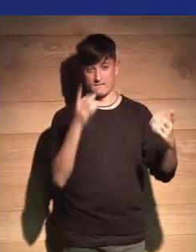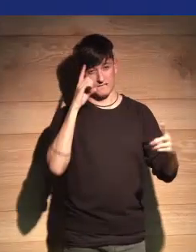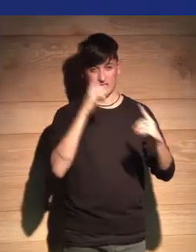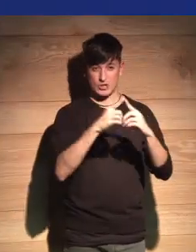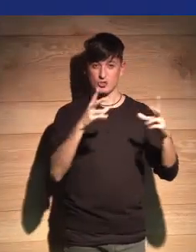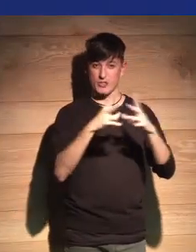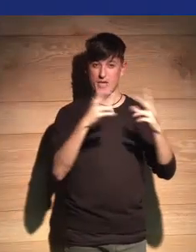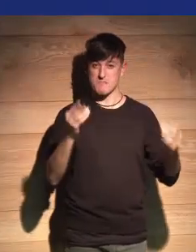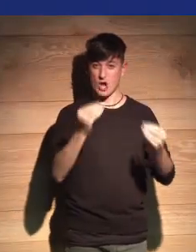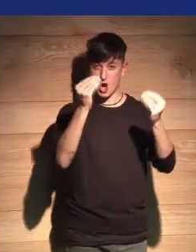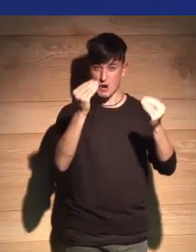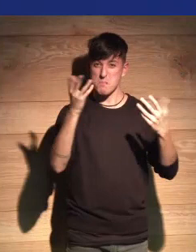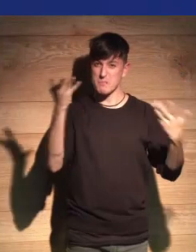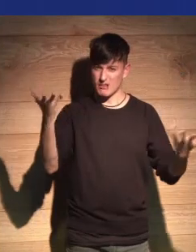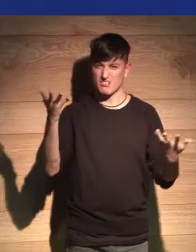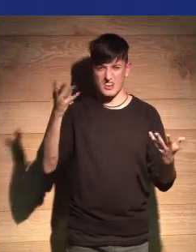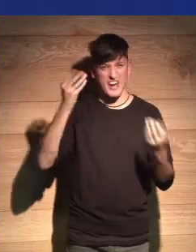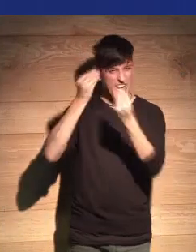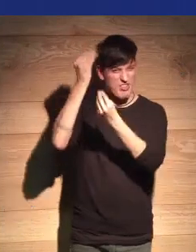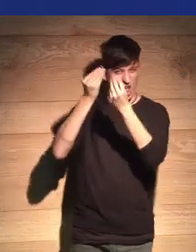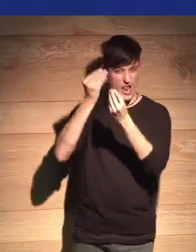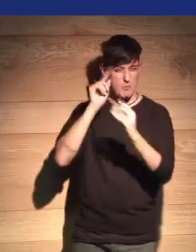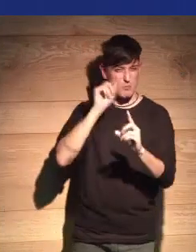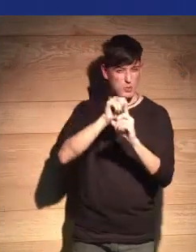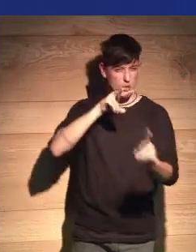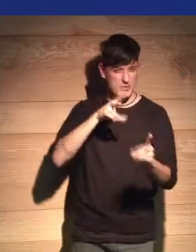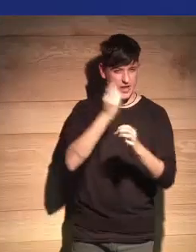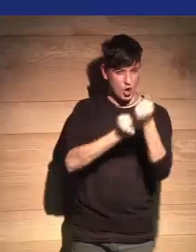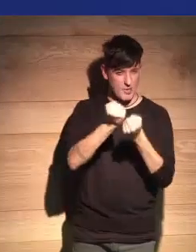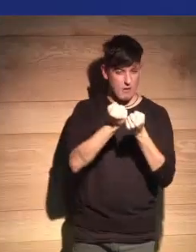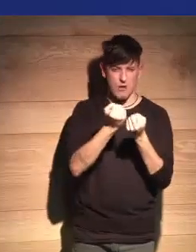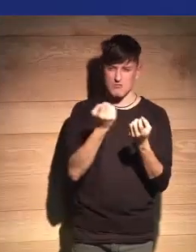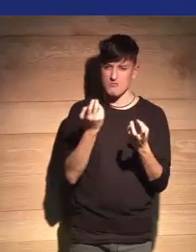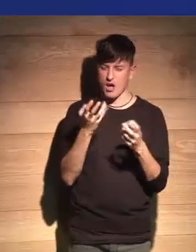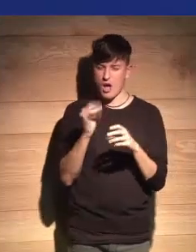life. And I think it's also good to have a fairer and better society.